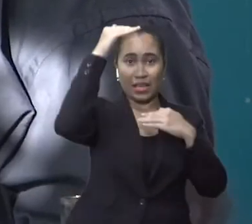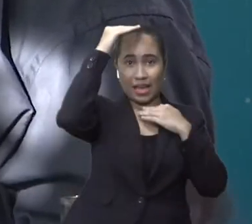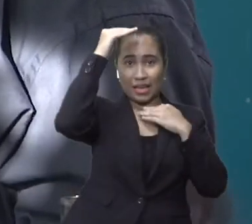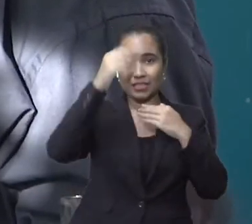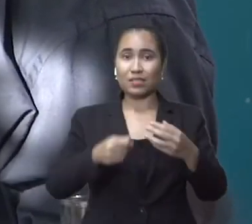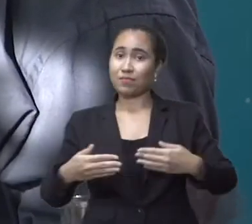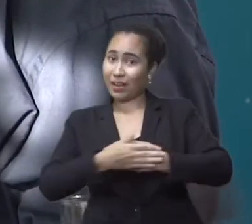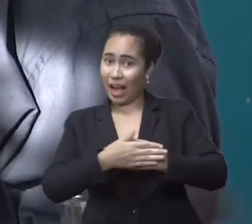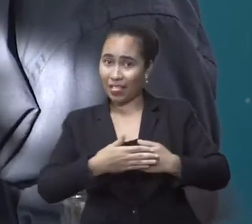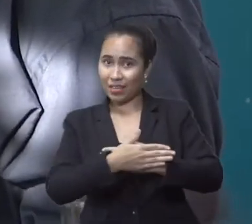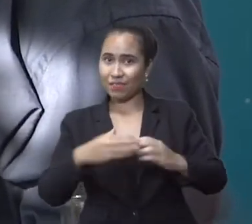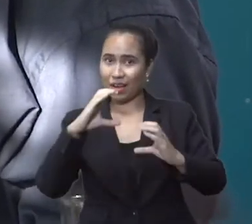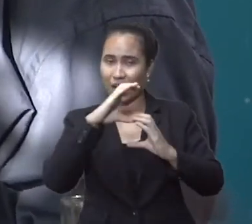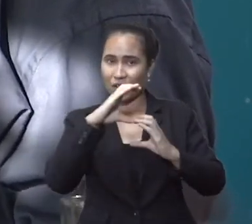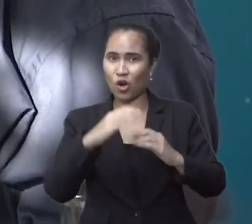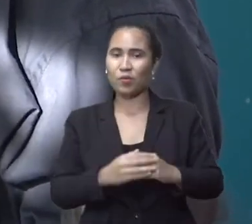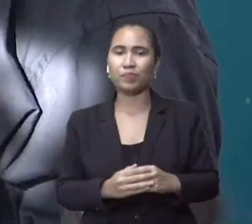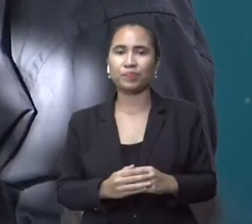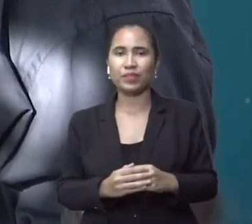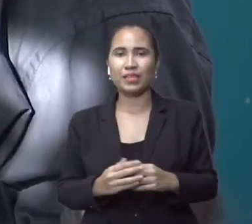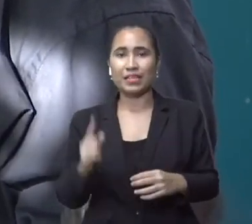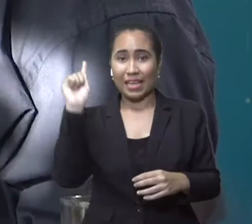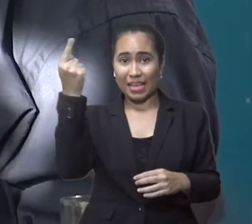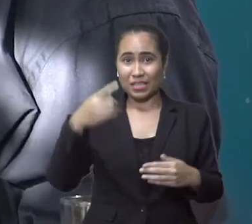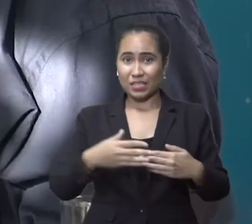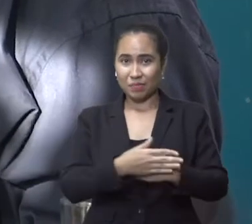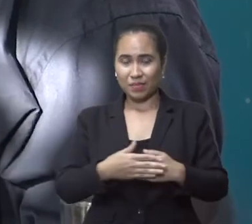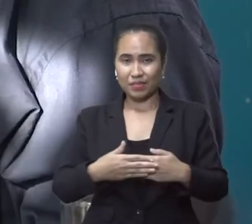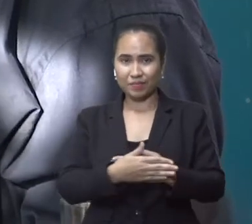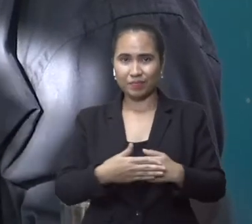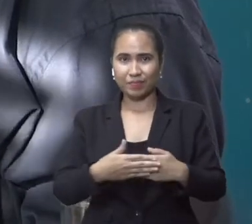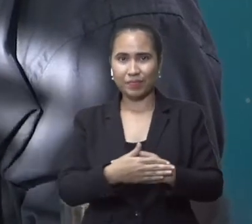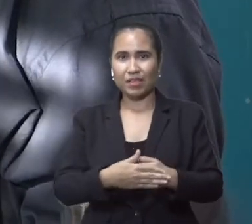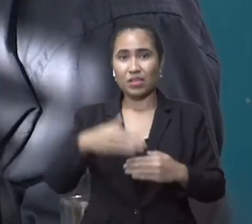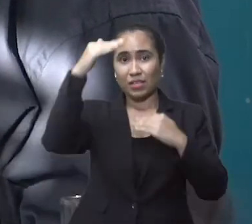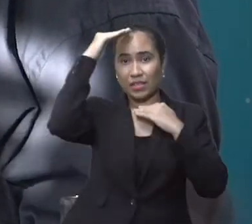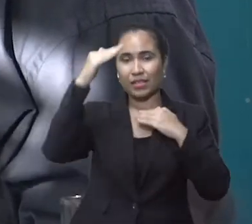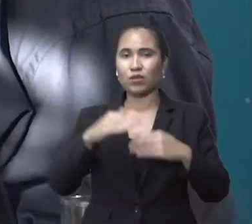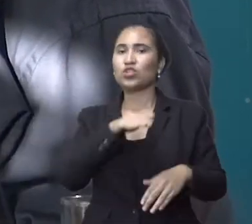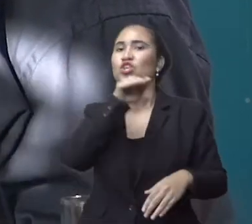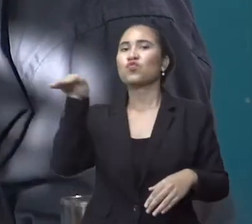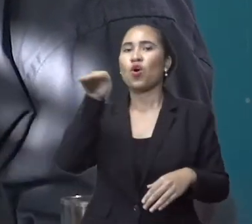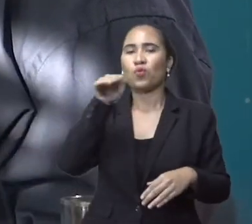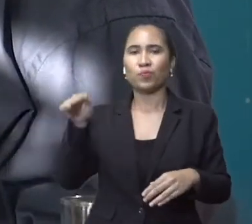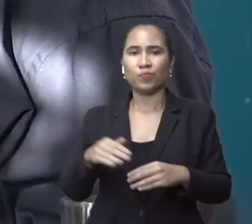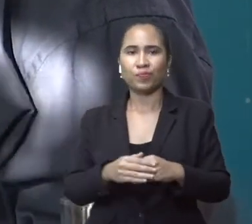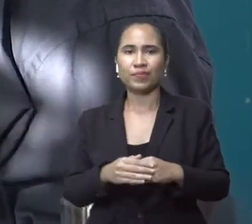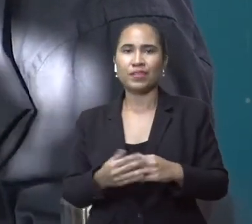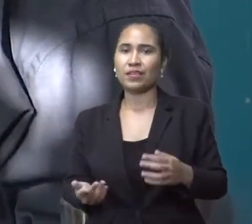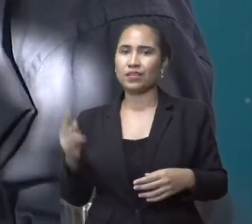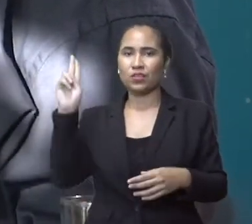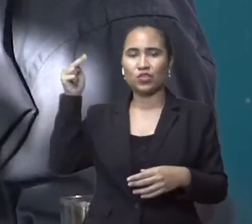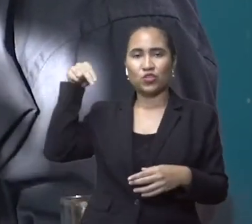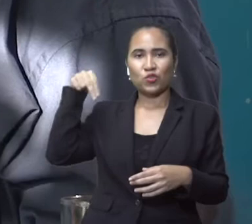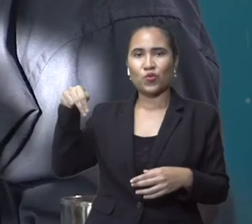meeting. The first meeting that is participating at the Heads of State level. But you might wish to know that the UN